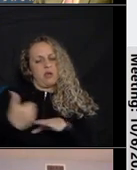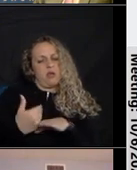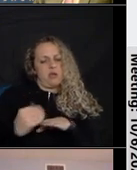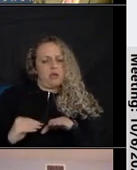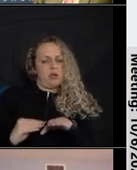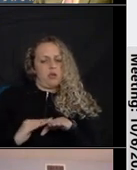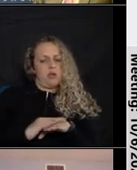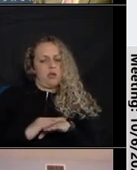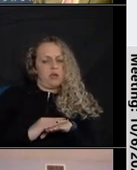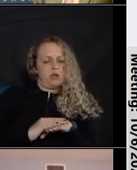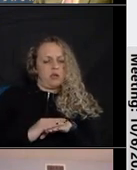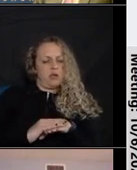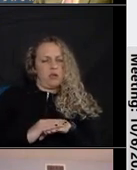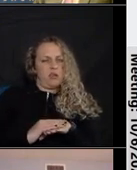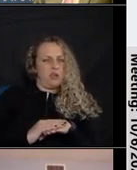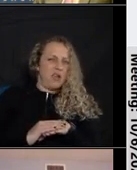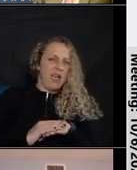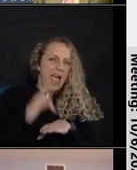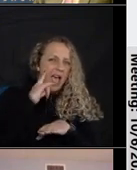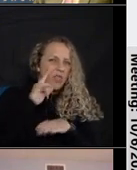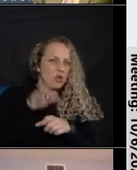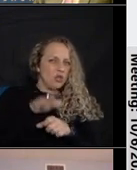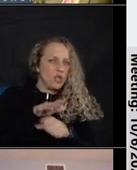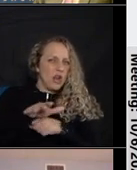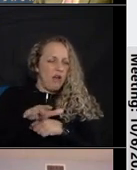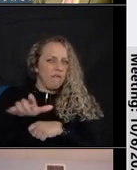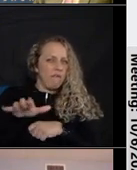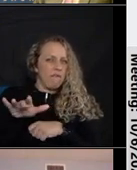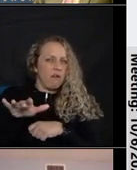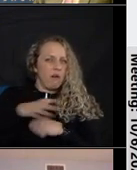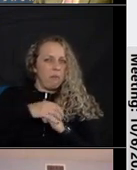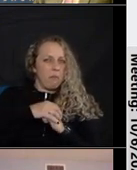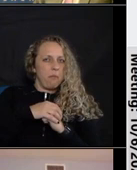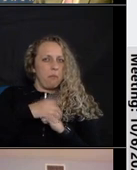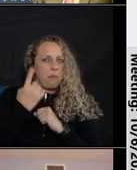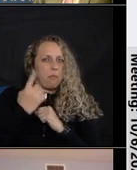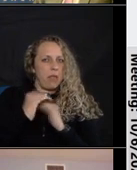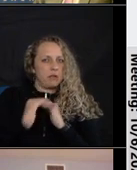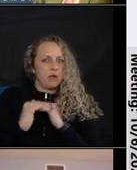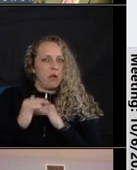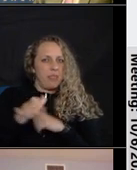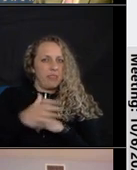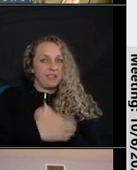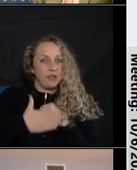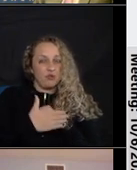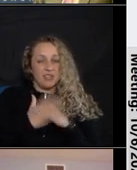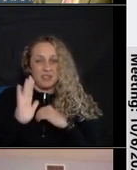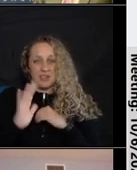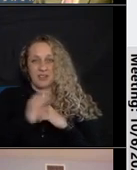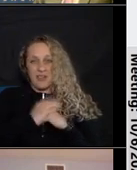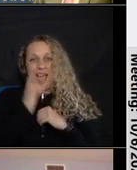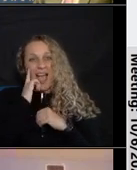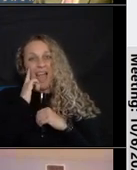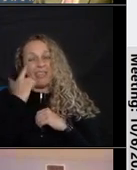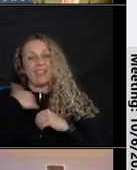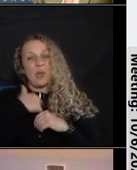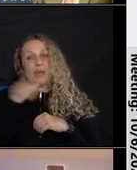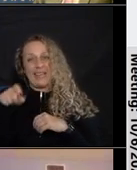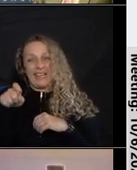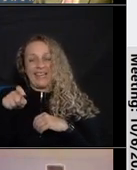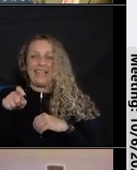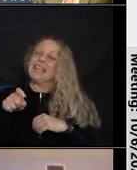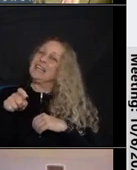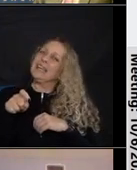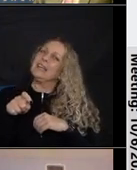feed. I think there's enough blacktop in this country. I think that we need